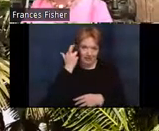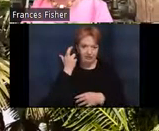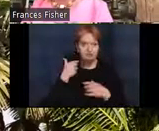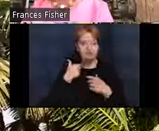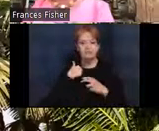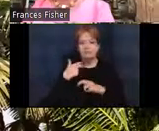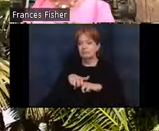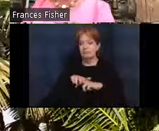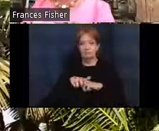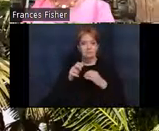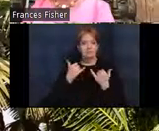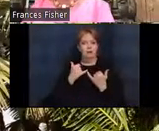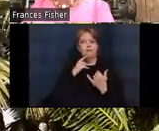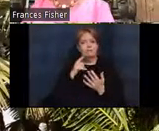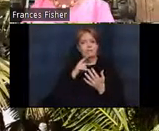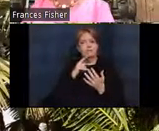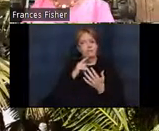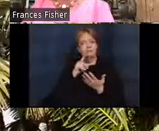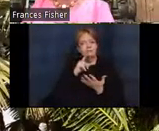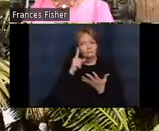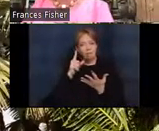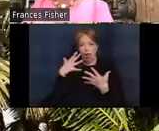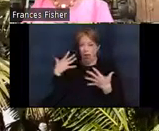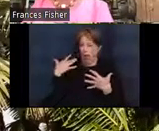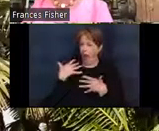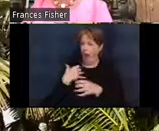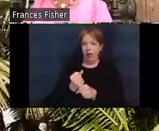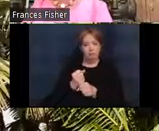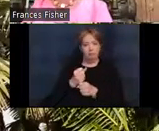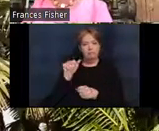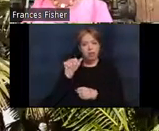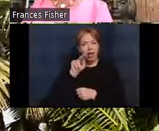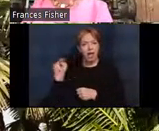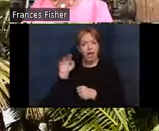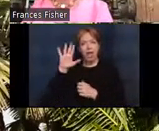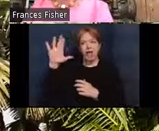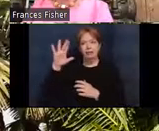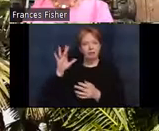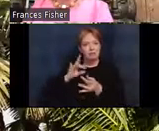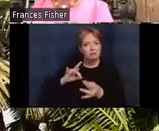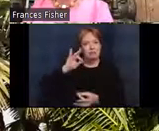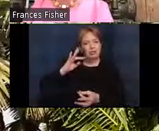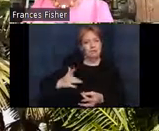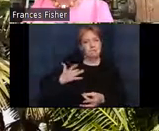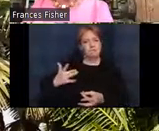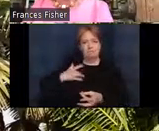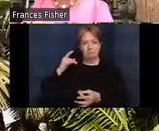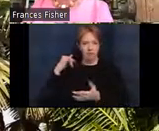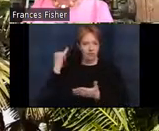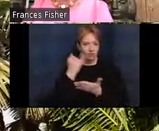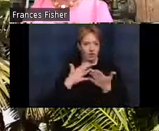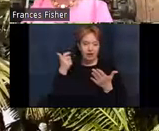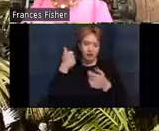captures the spirit of Ann Norton as an artist, the magic she created throughout